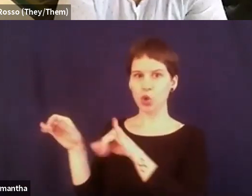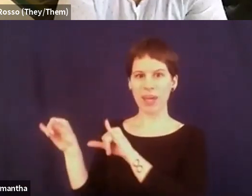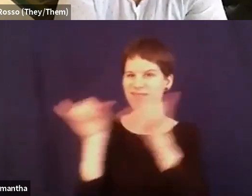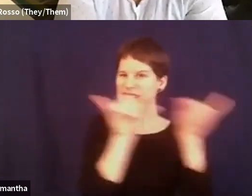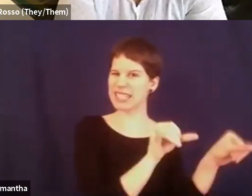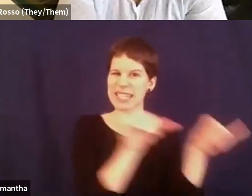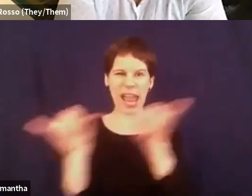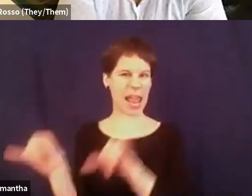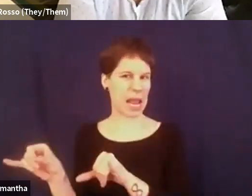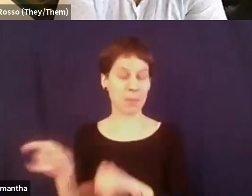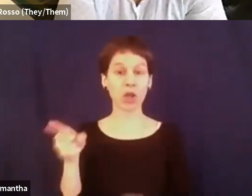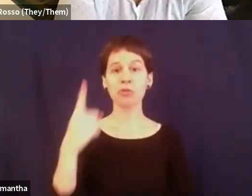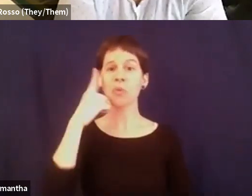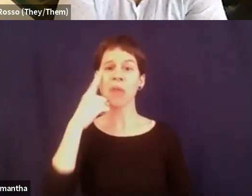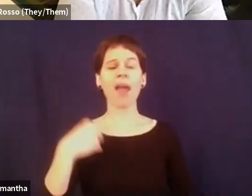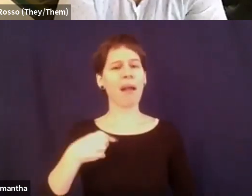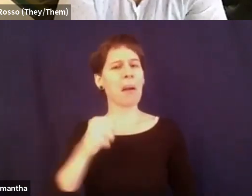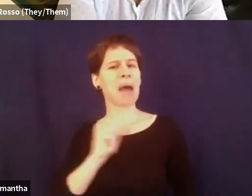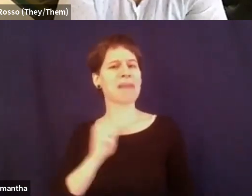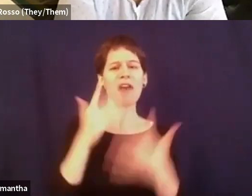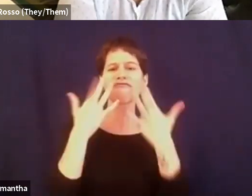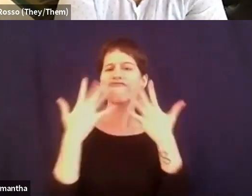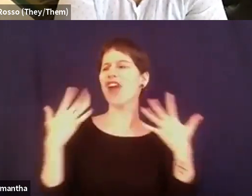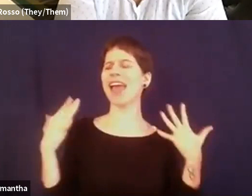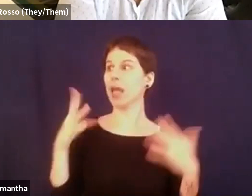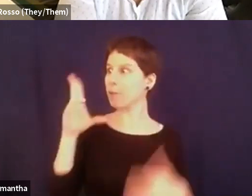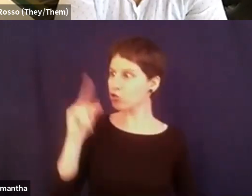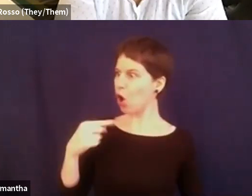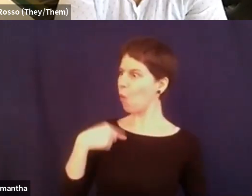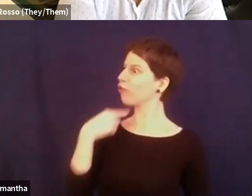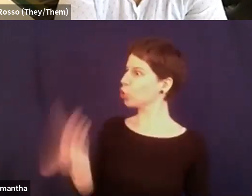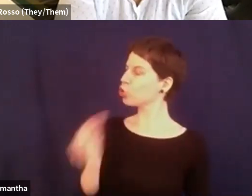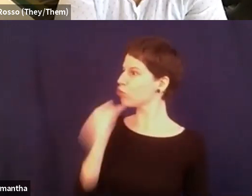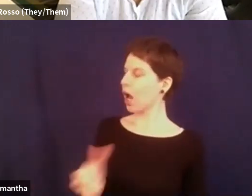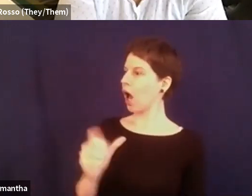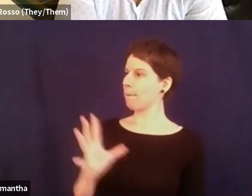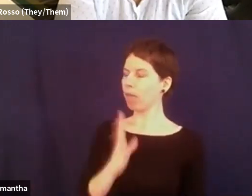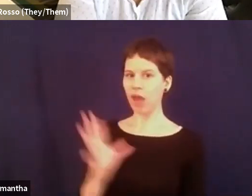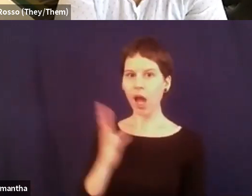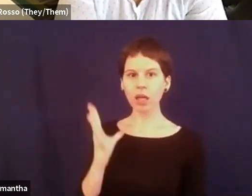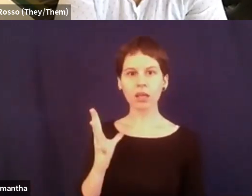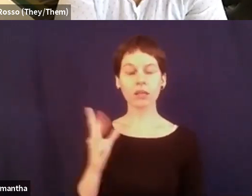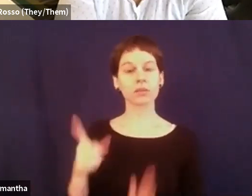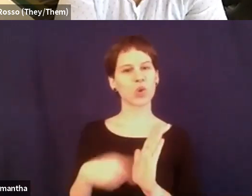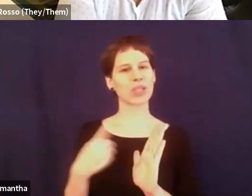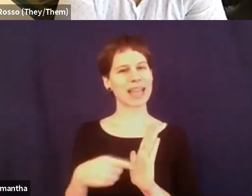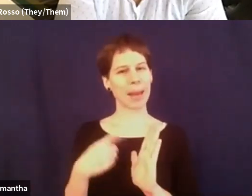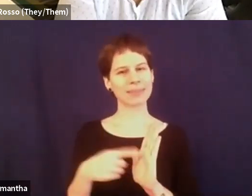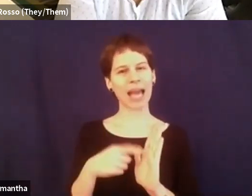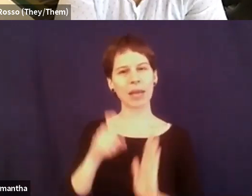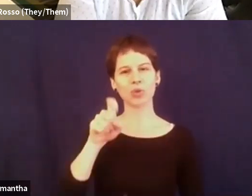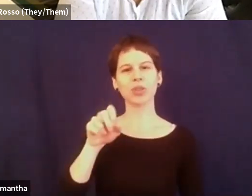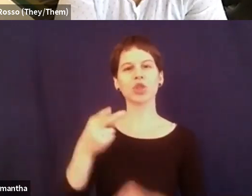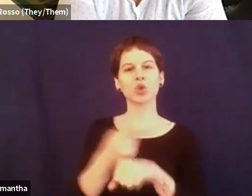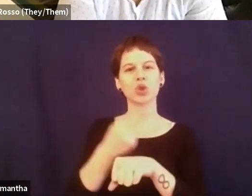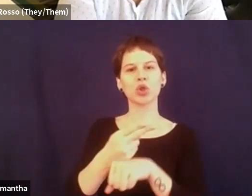You think you're polite, but you're not polite. Somebody told you it wasn't polite. So sometimes it takes a metaphor to get